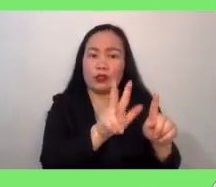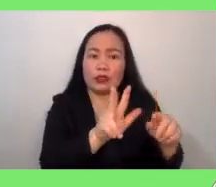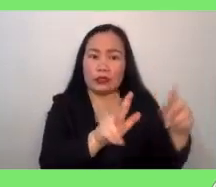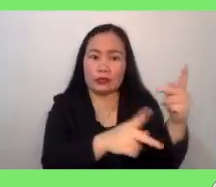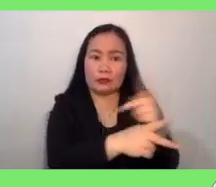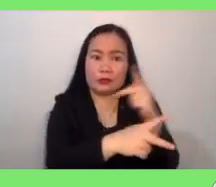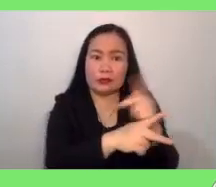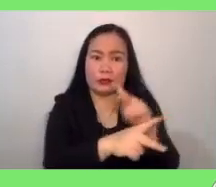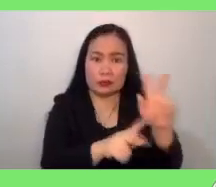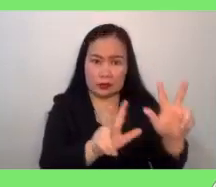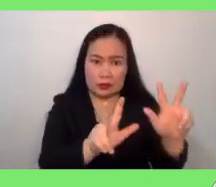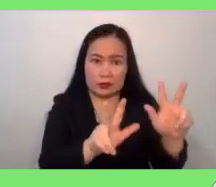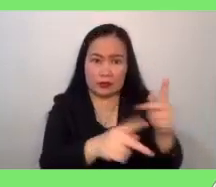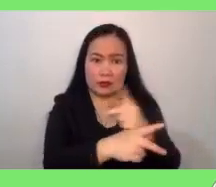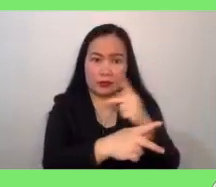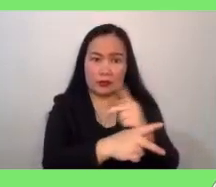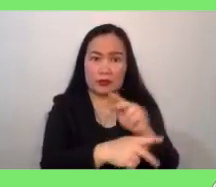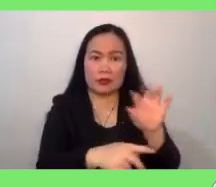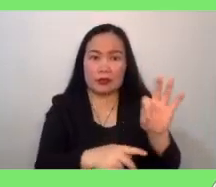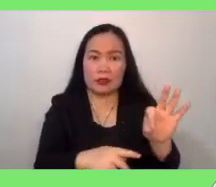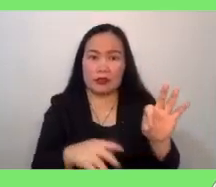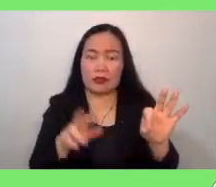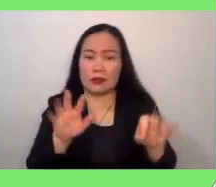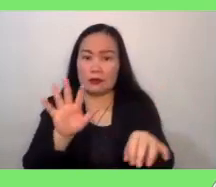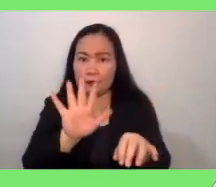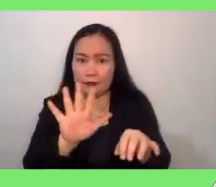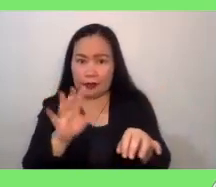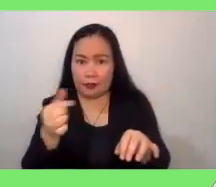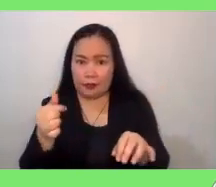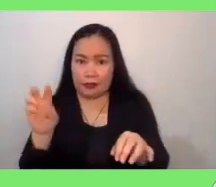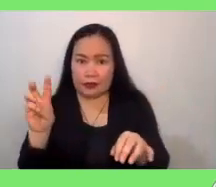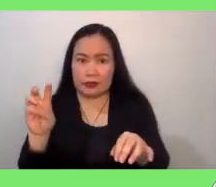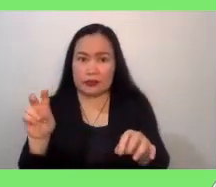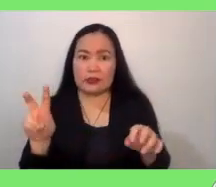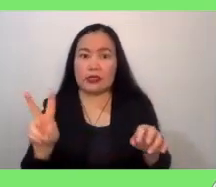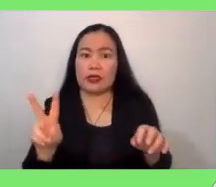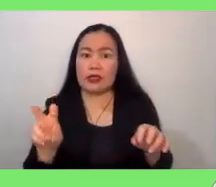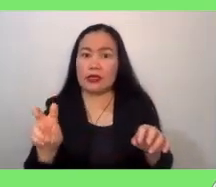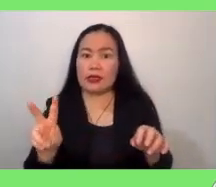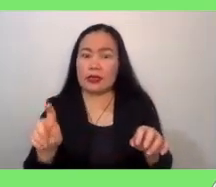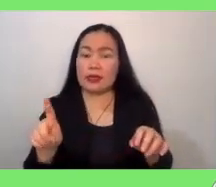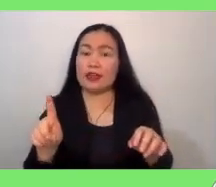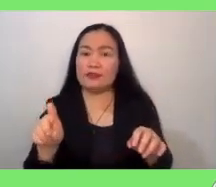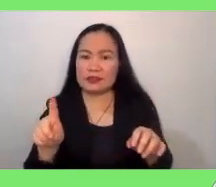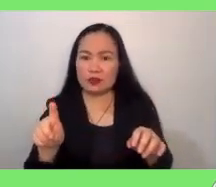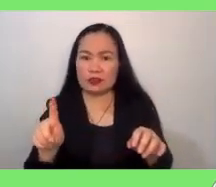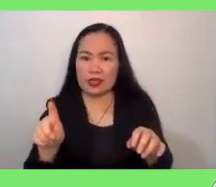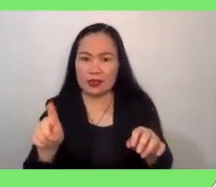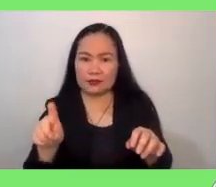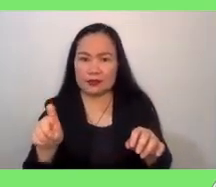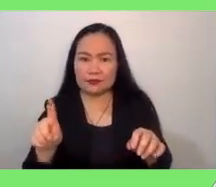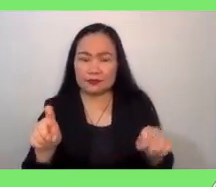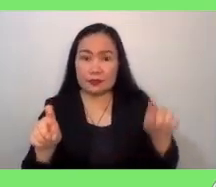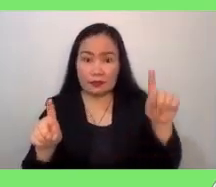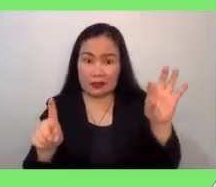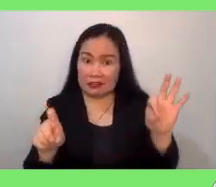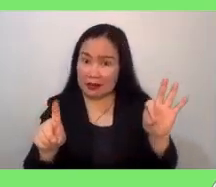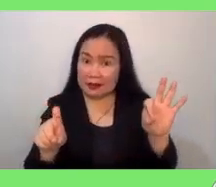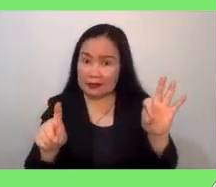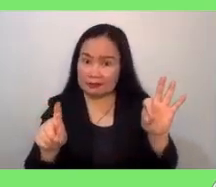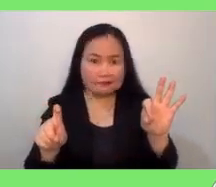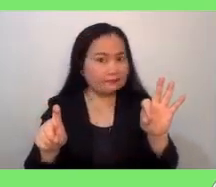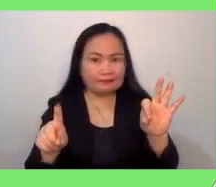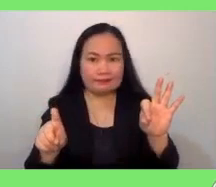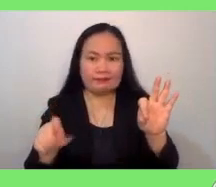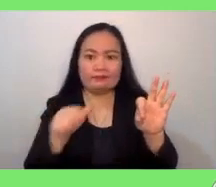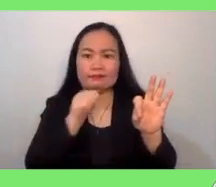po siya. And then, 5 plus 1, that is 5 plus 6. So, this is 3 times 3, 9. And then,